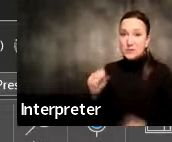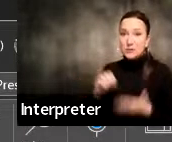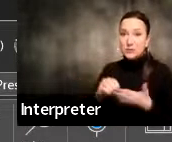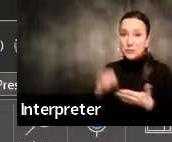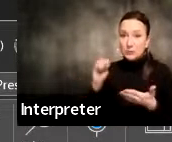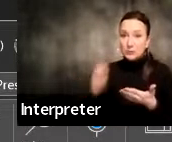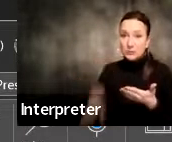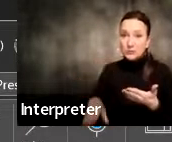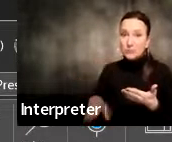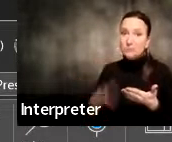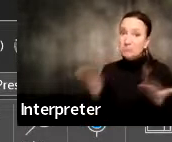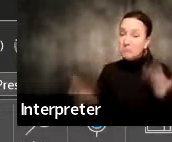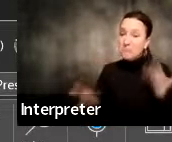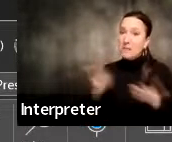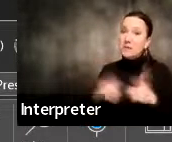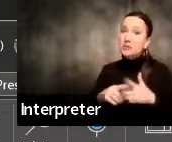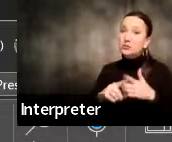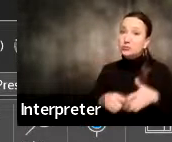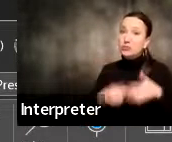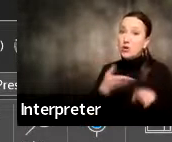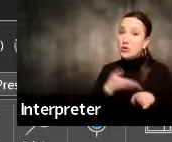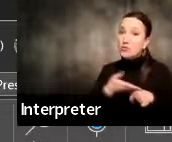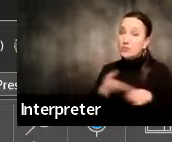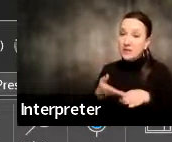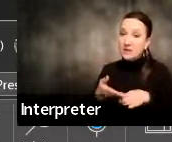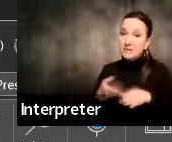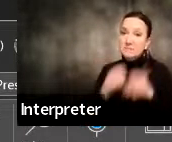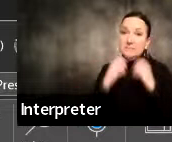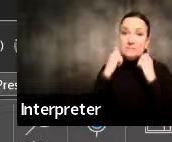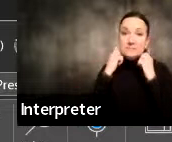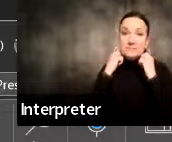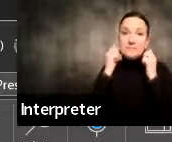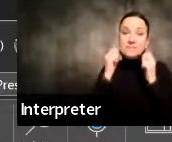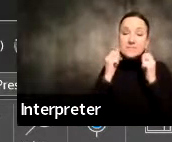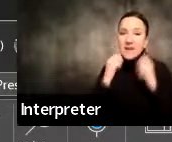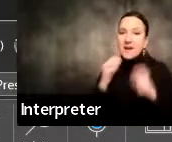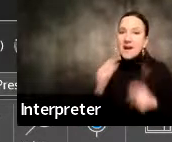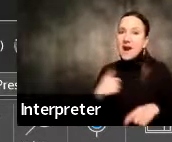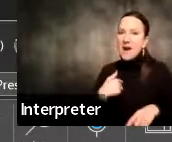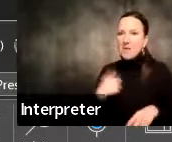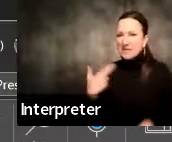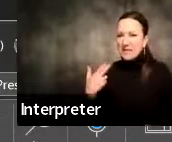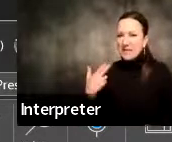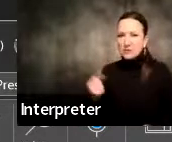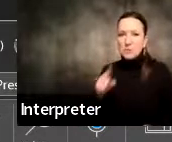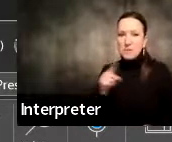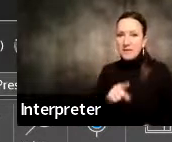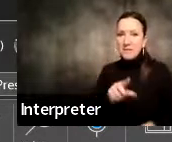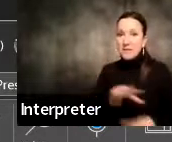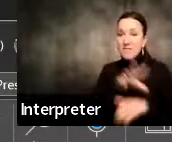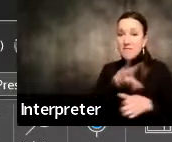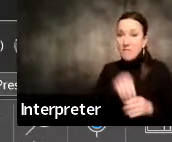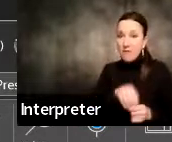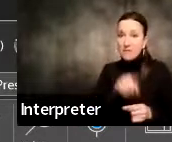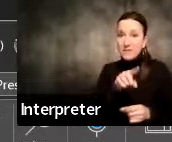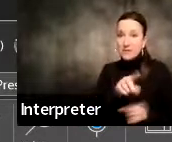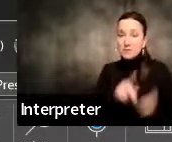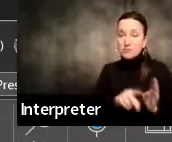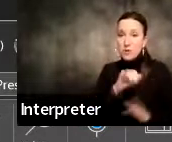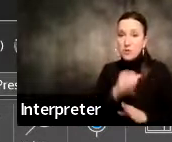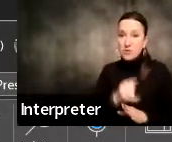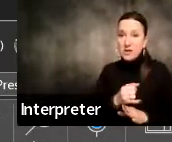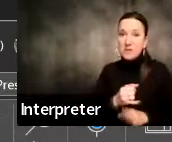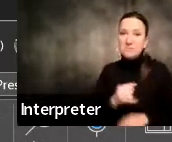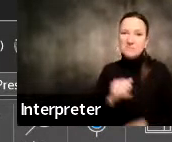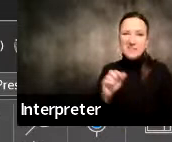particularly start a career there. I wasn't in high school, but I've been there for 26 years. It's a wonderful place to work. We have our